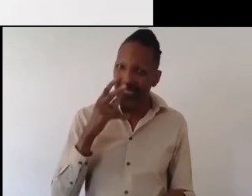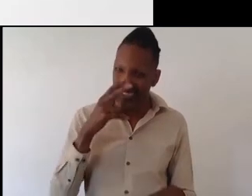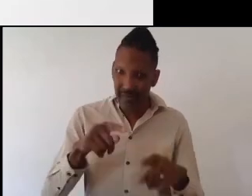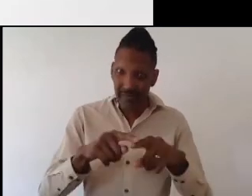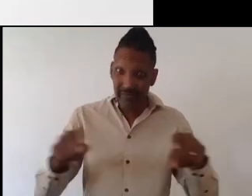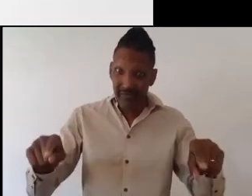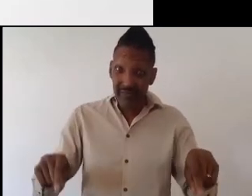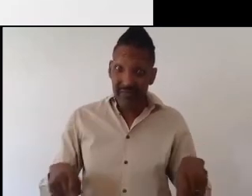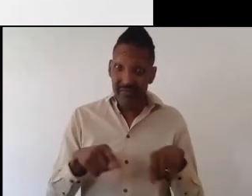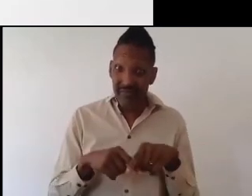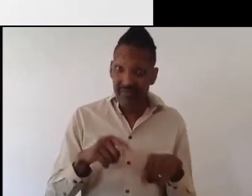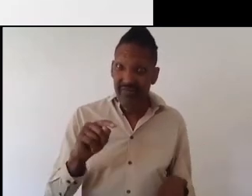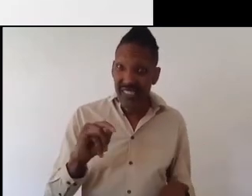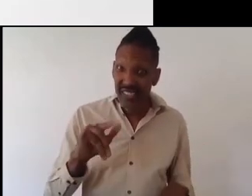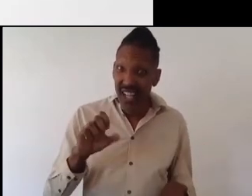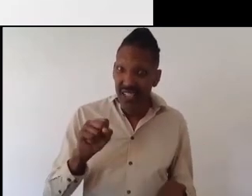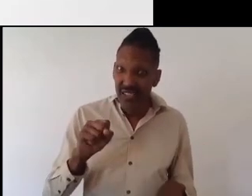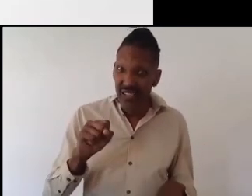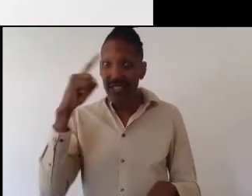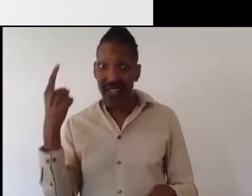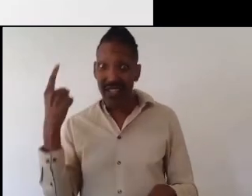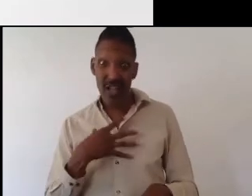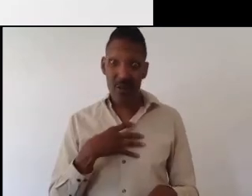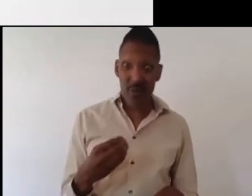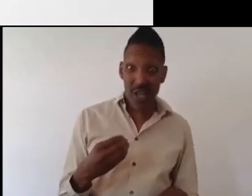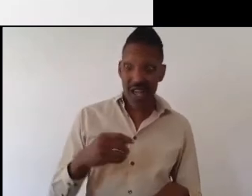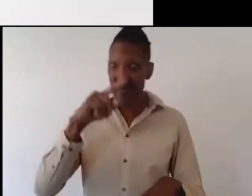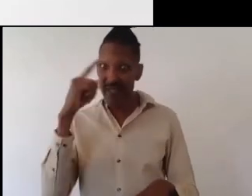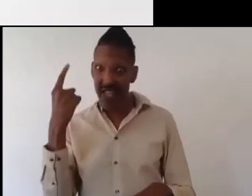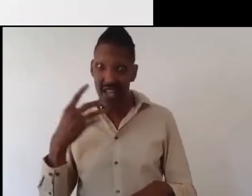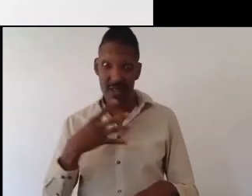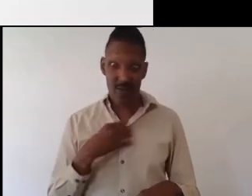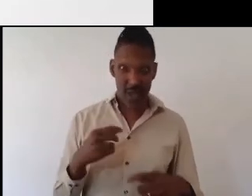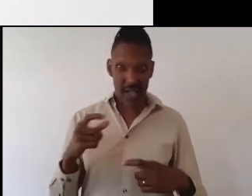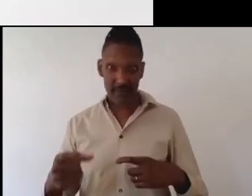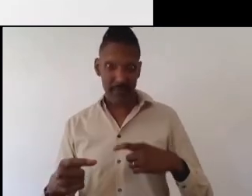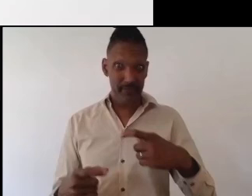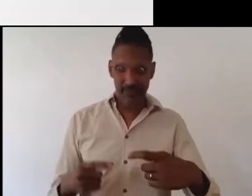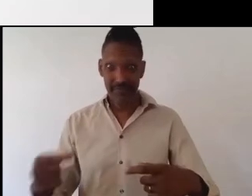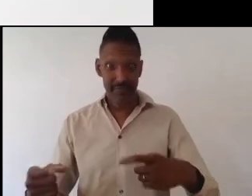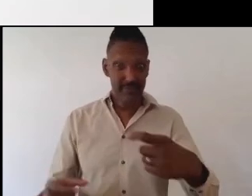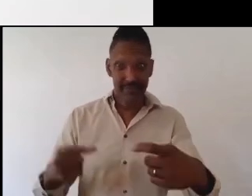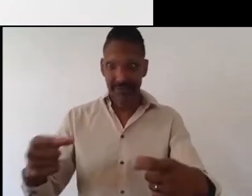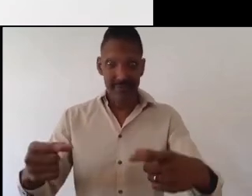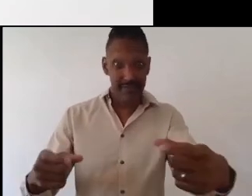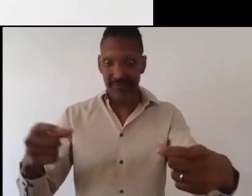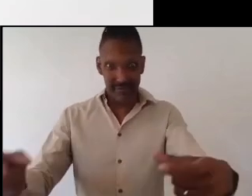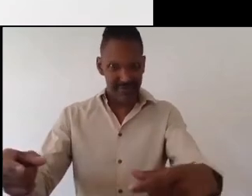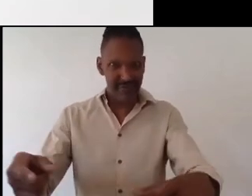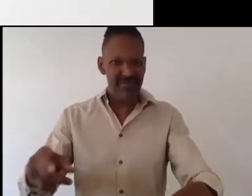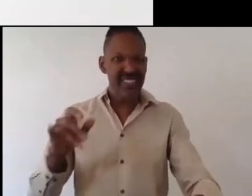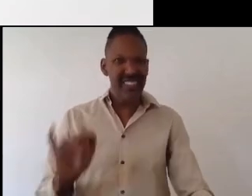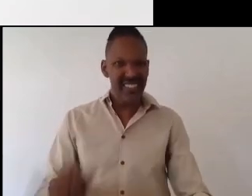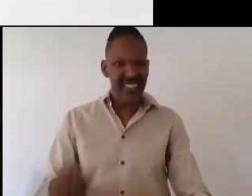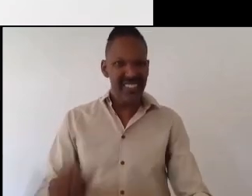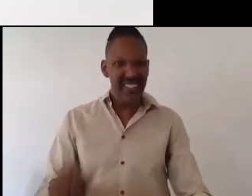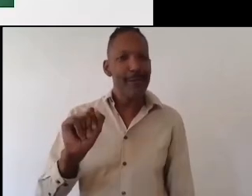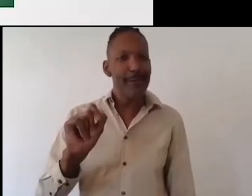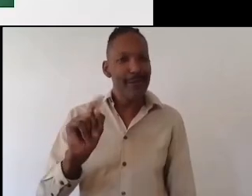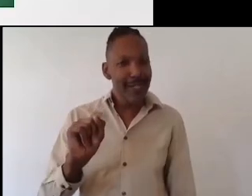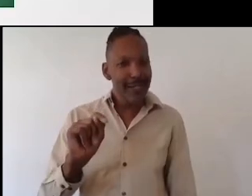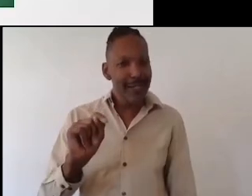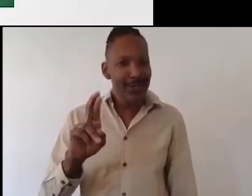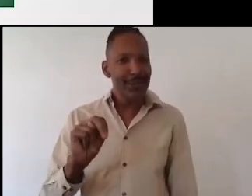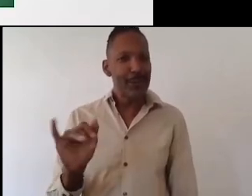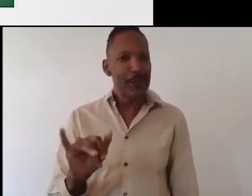find patterns on the floor. So hunting for patterns, you can find them in the environment. This is a human-made